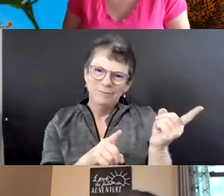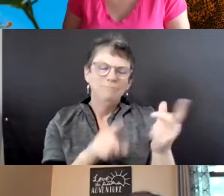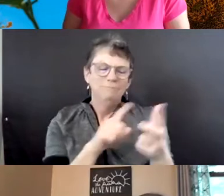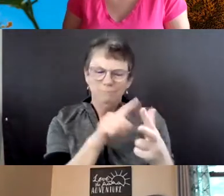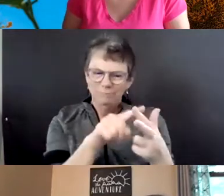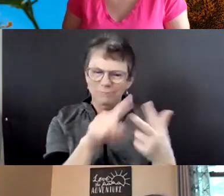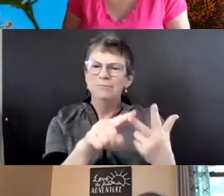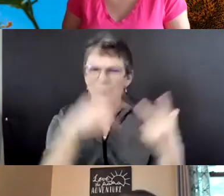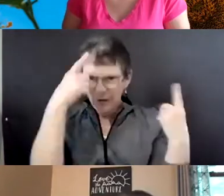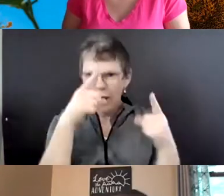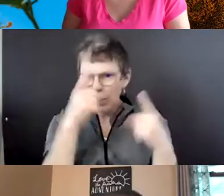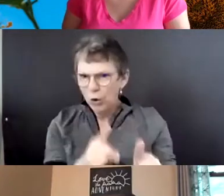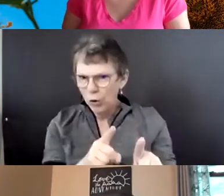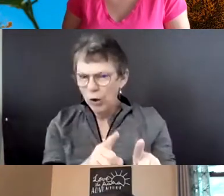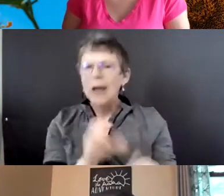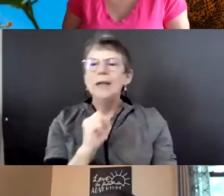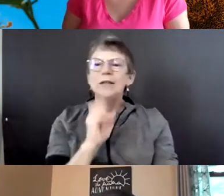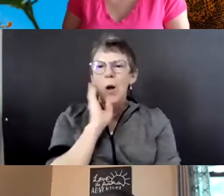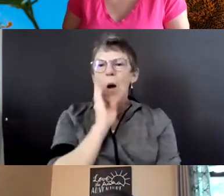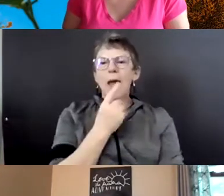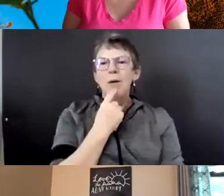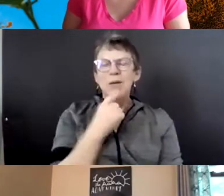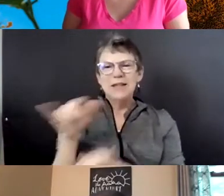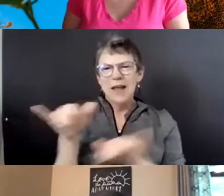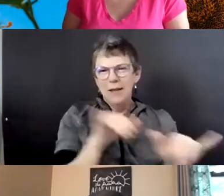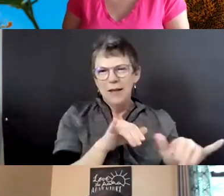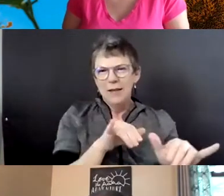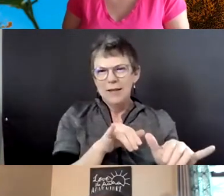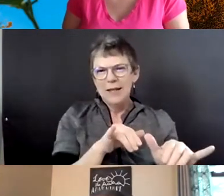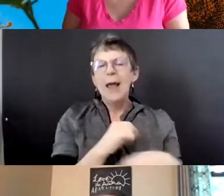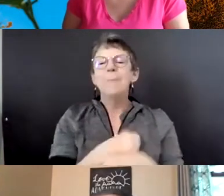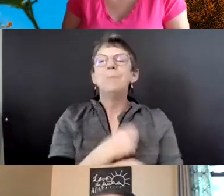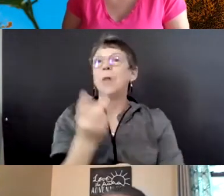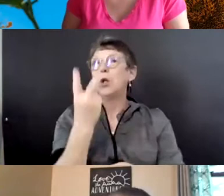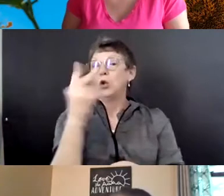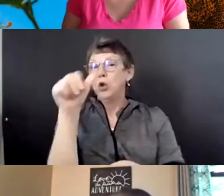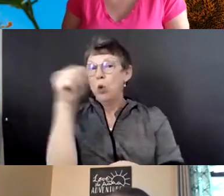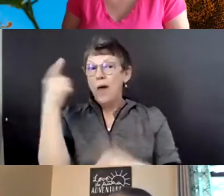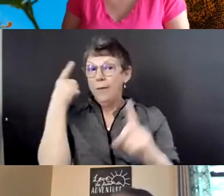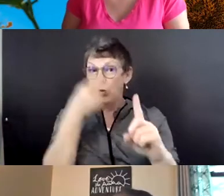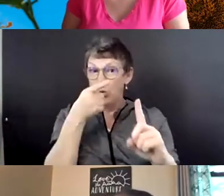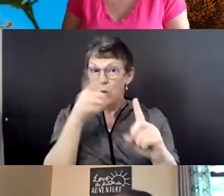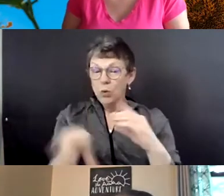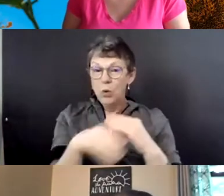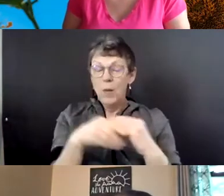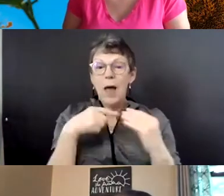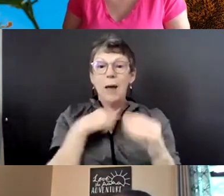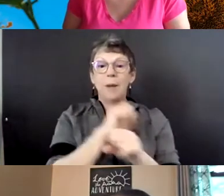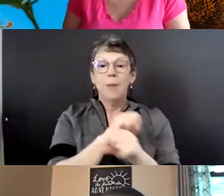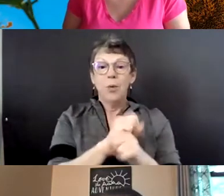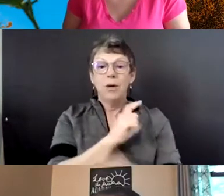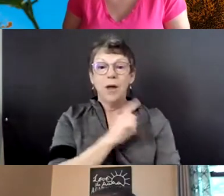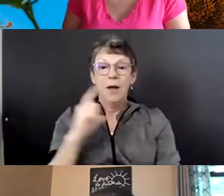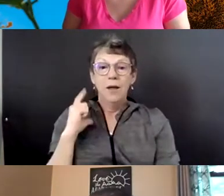much echo what she said on those issues. Two others I would add, I'm going to be working on legislation to raise the